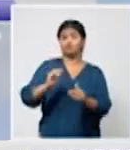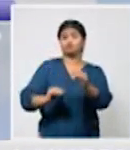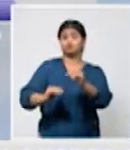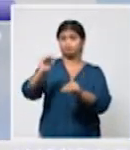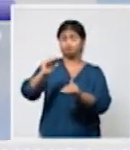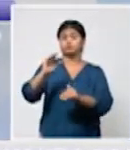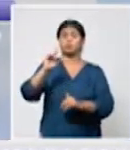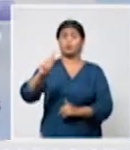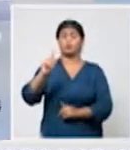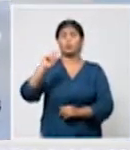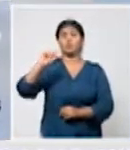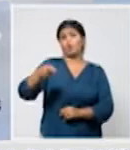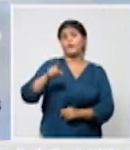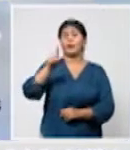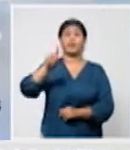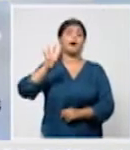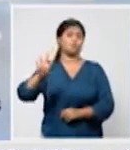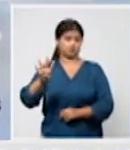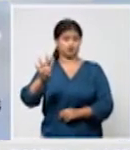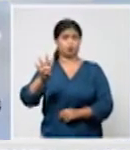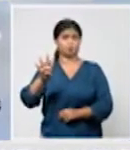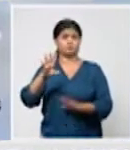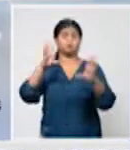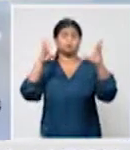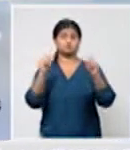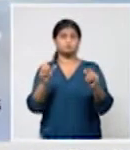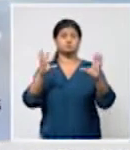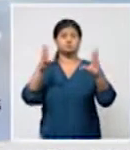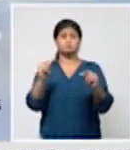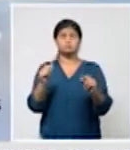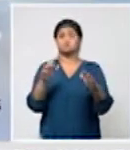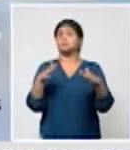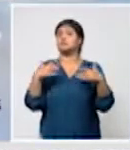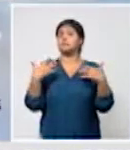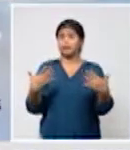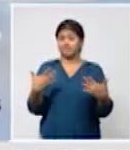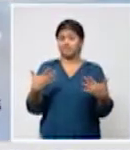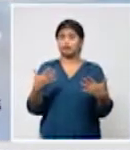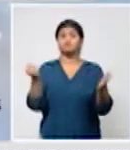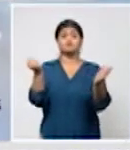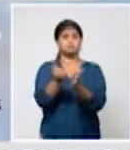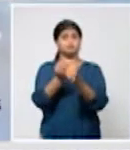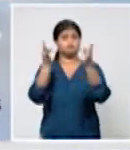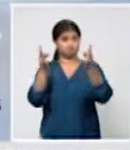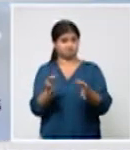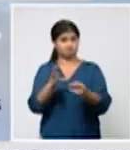to 1.14, given the number of local cases diagnosed yesterday.